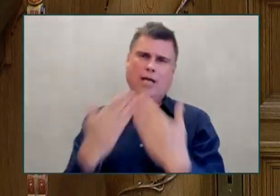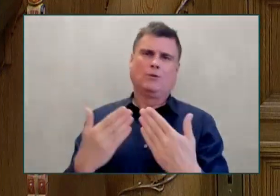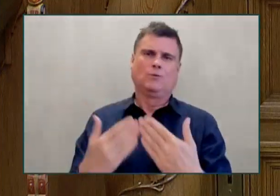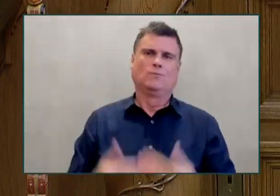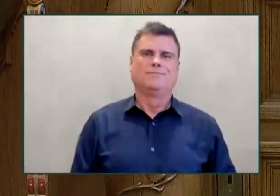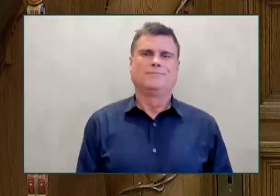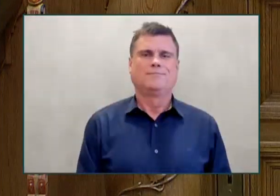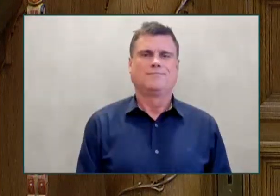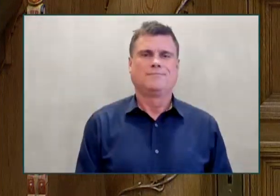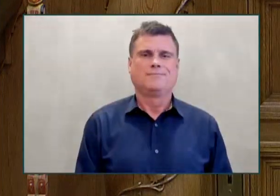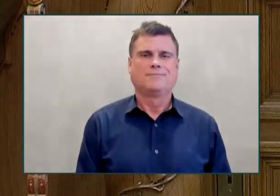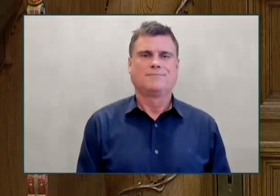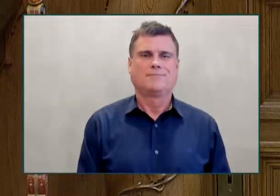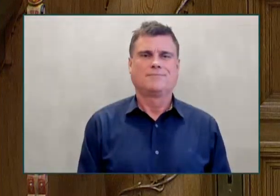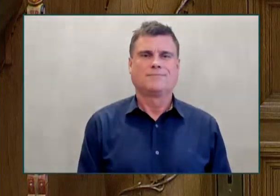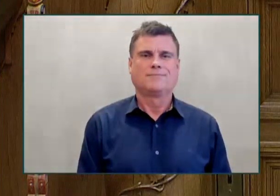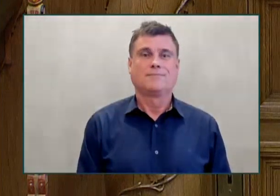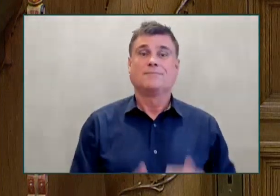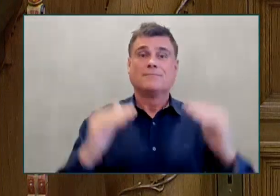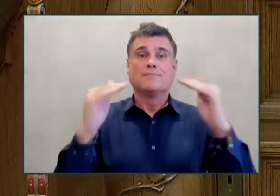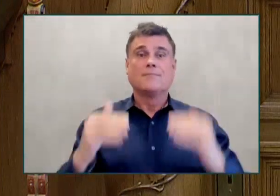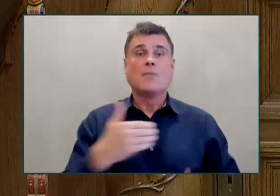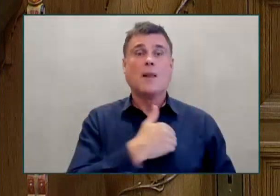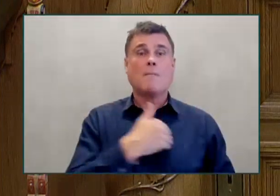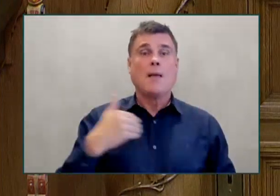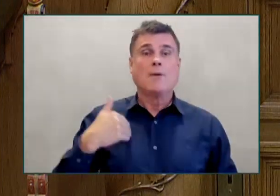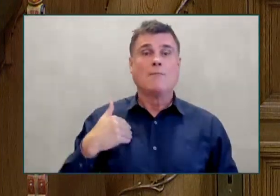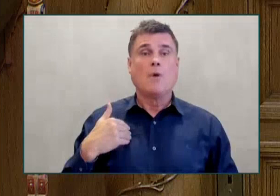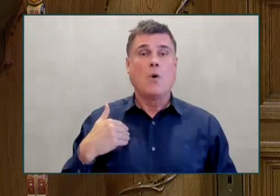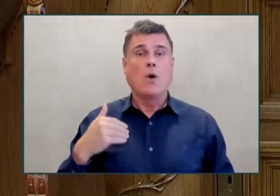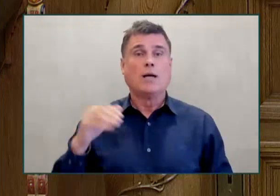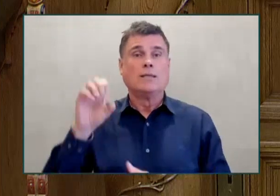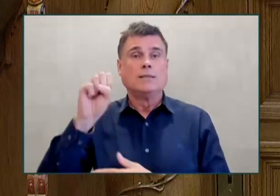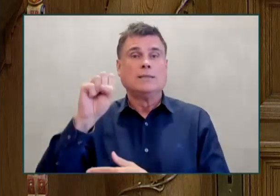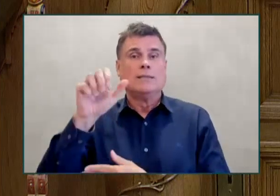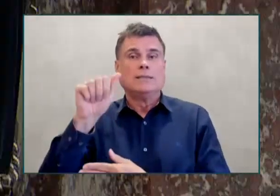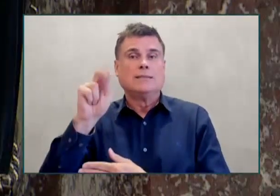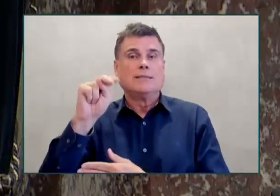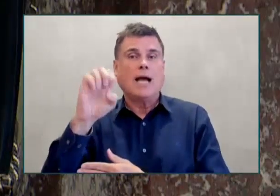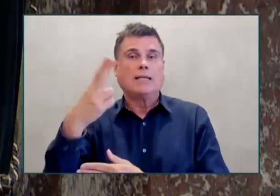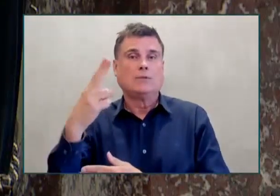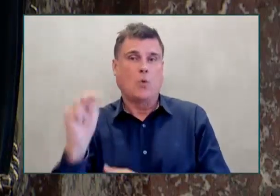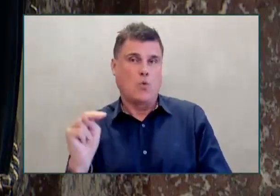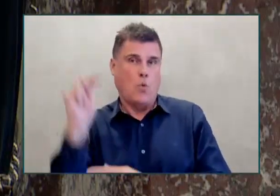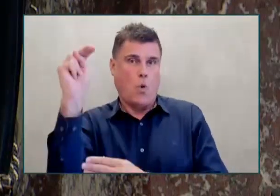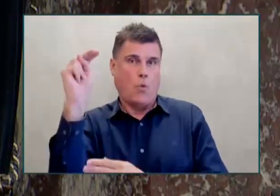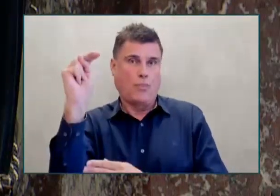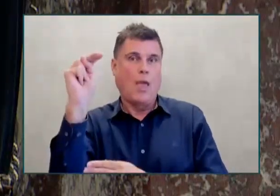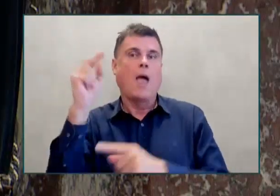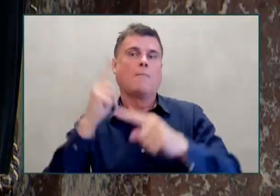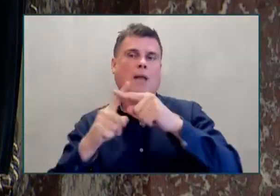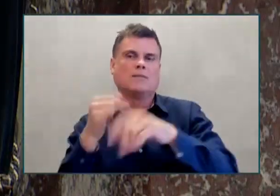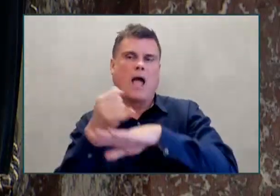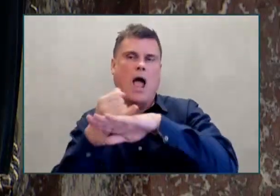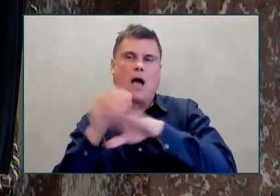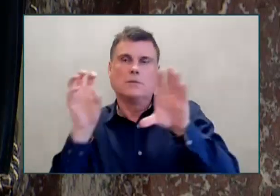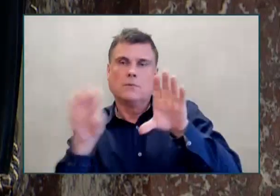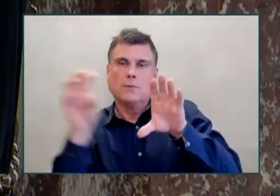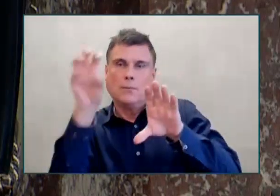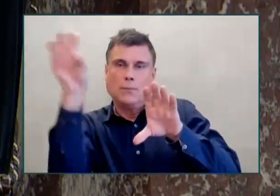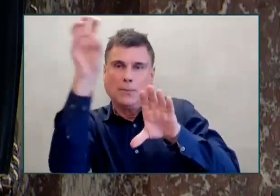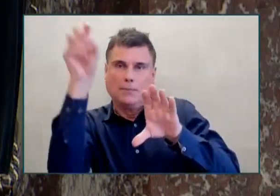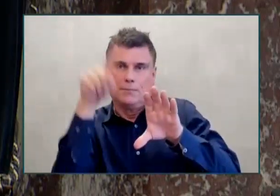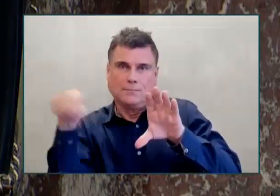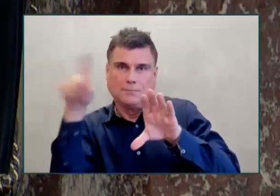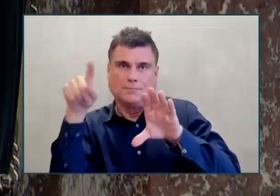Member for Saanich North and the Islands. Yeah, thank you, Mr. Speaker. When the COVID-19 pandemic began 3 years ago, it drew